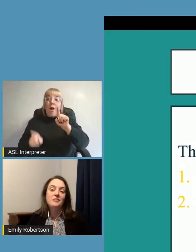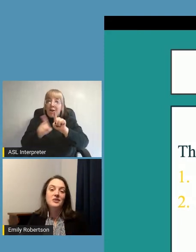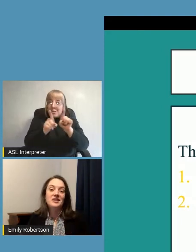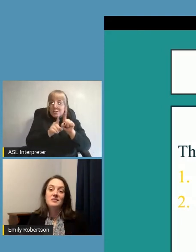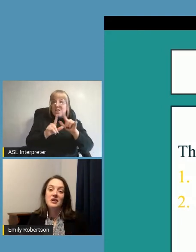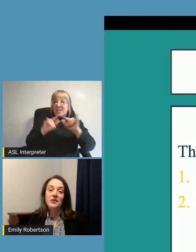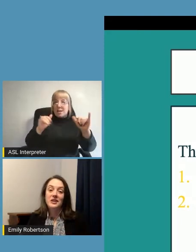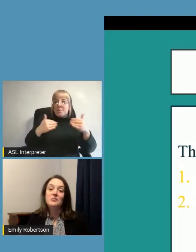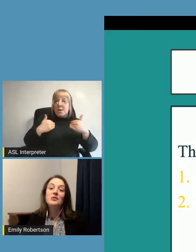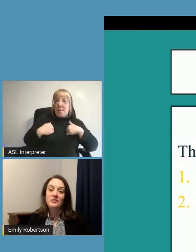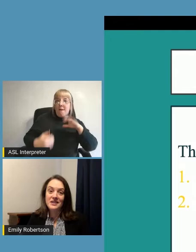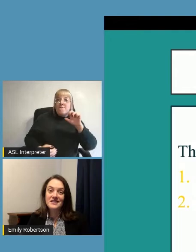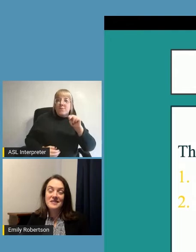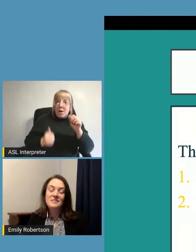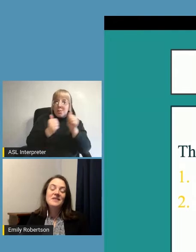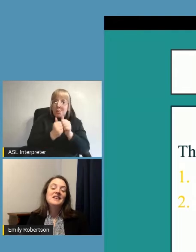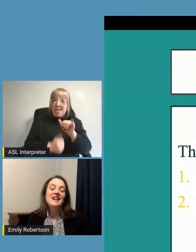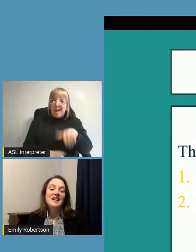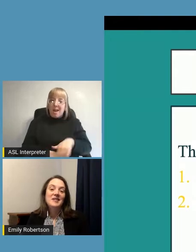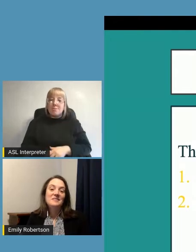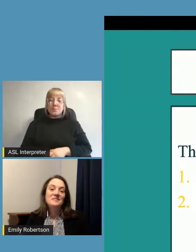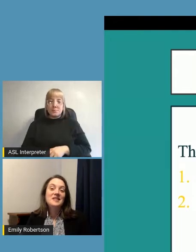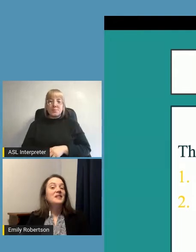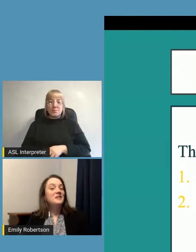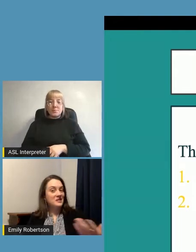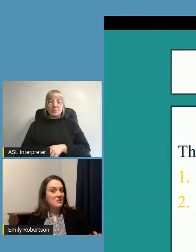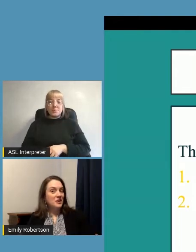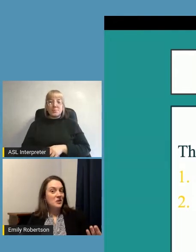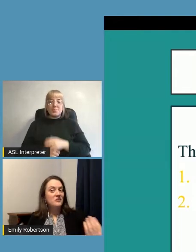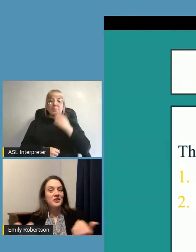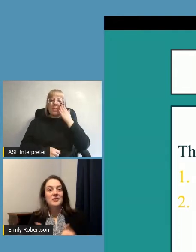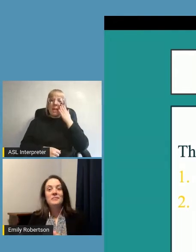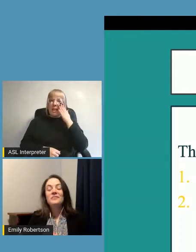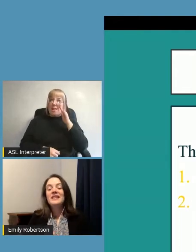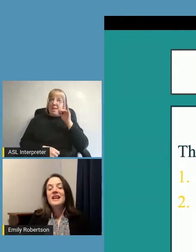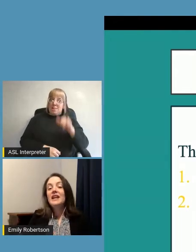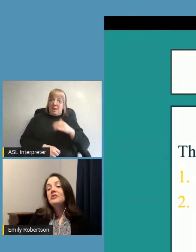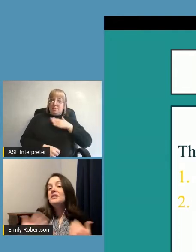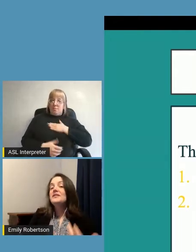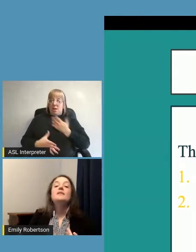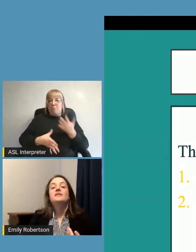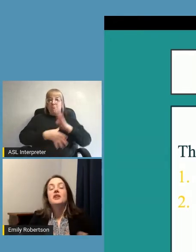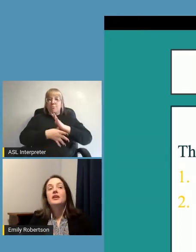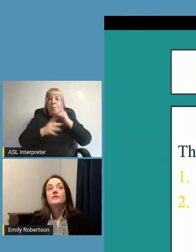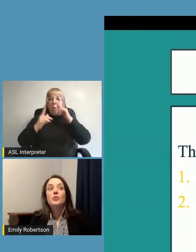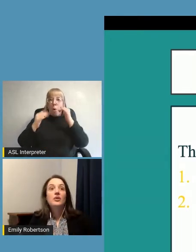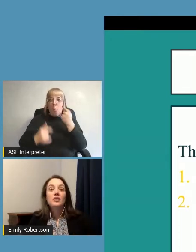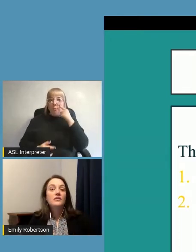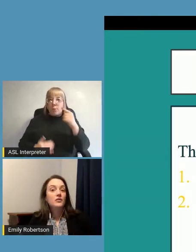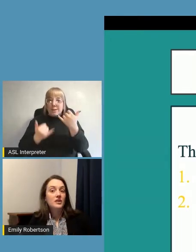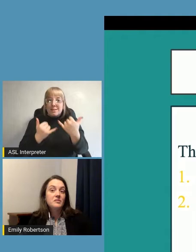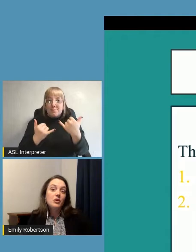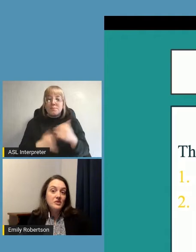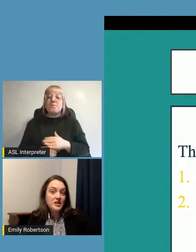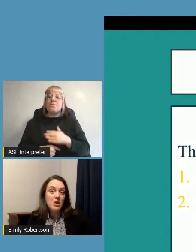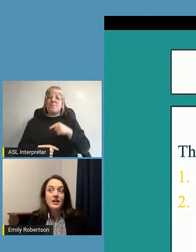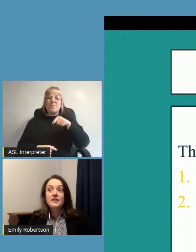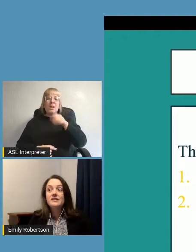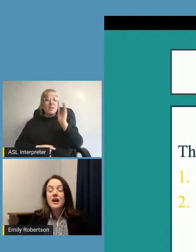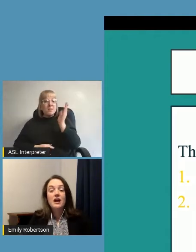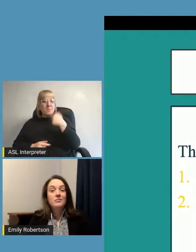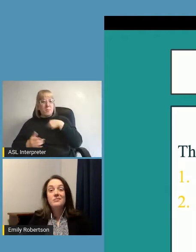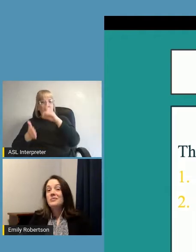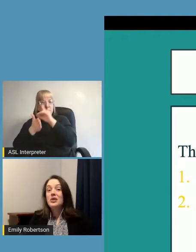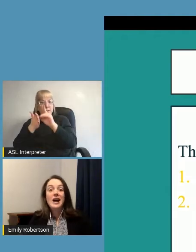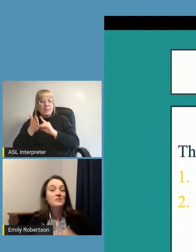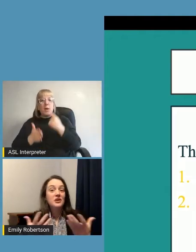actually use it to make great improvements. So that's my big hope for you. And I've really designed this talk for a small museum